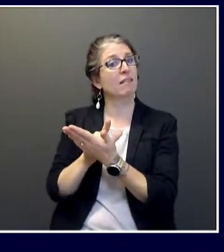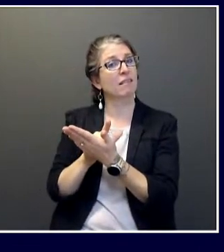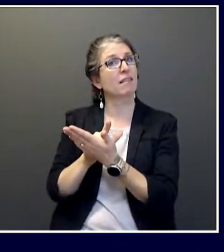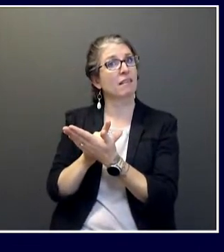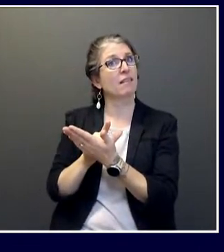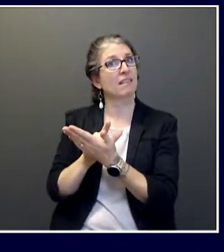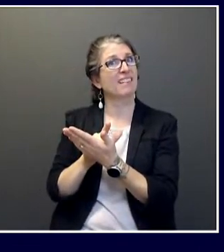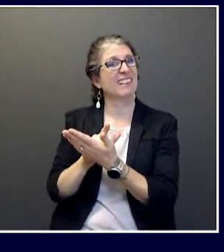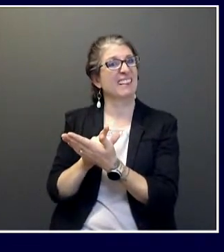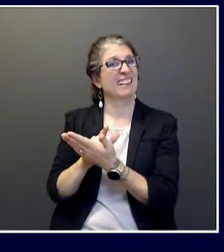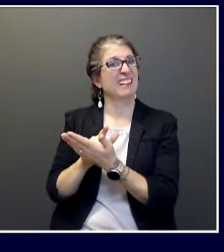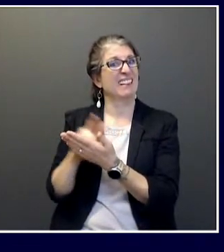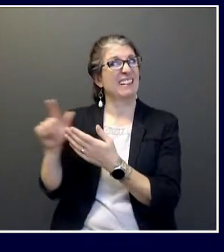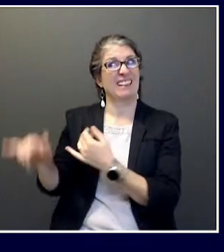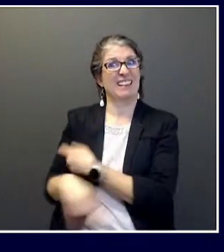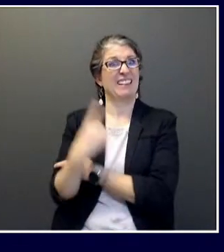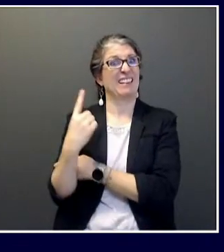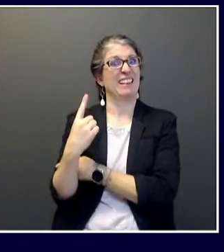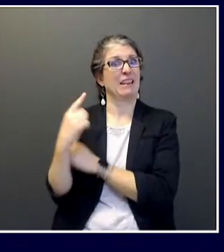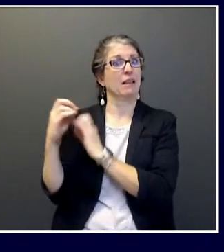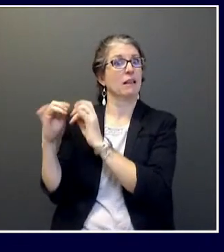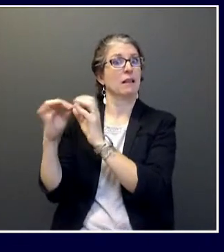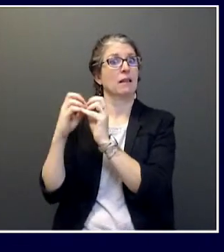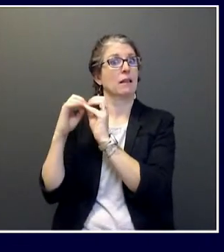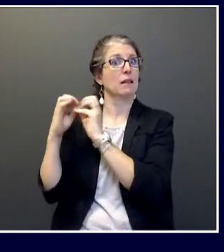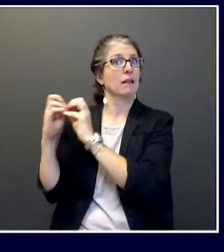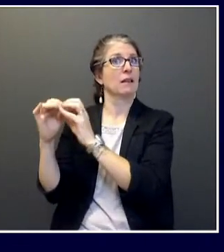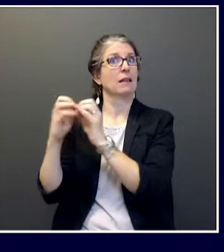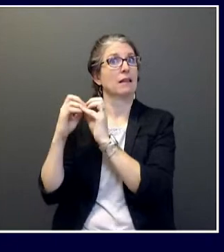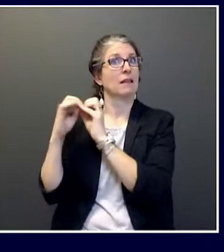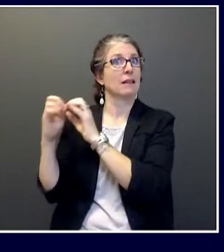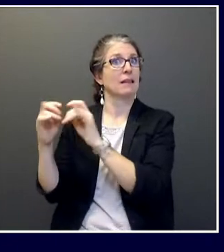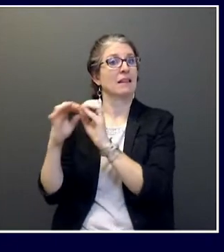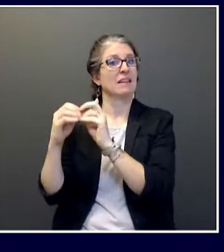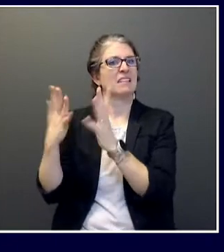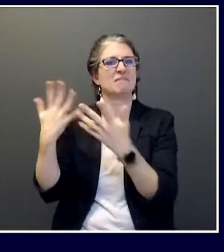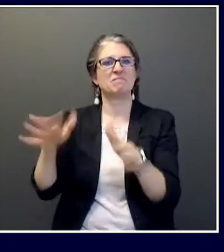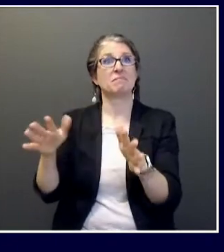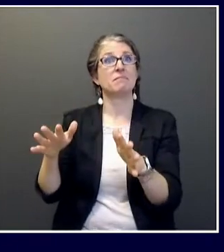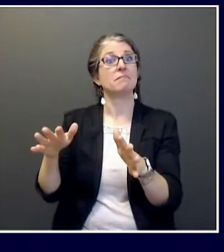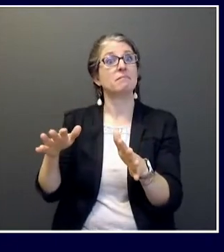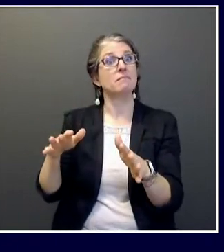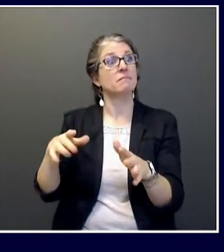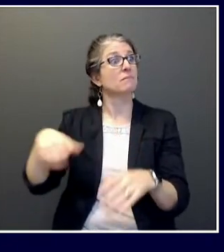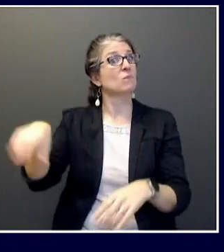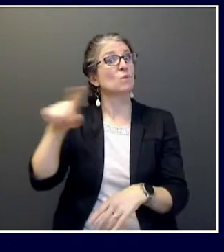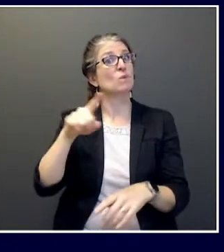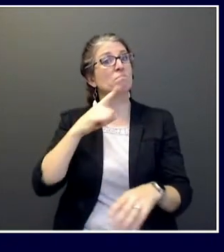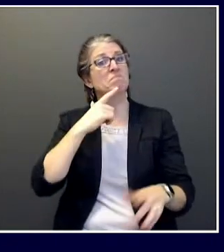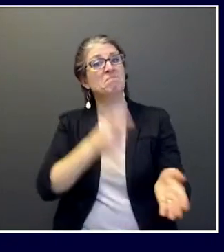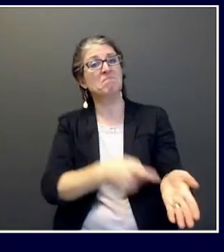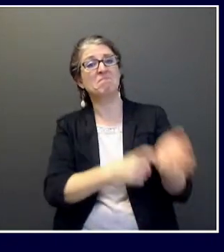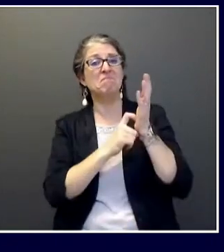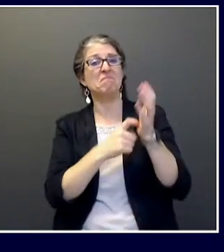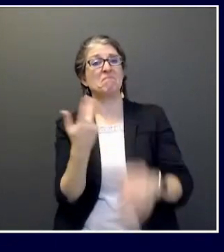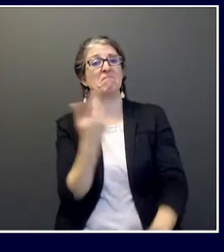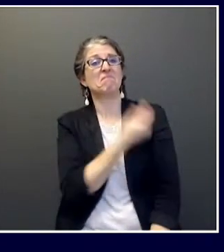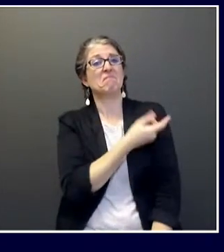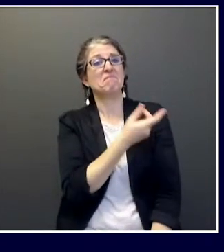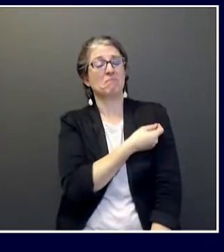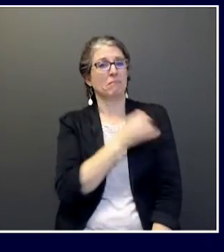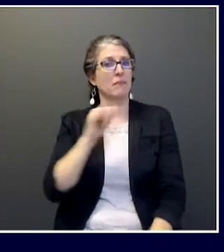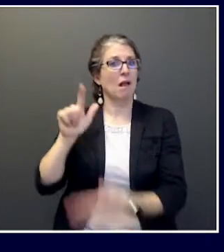that happened with the appellate courts. I want to start at why didn't the state provide a